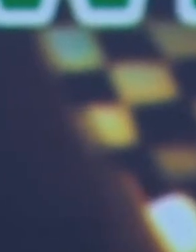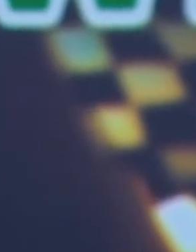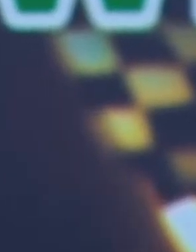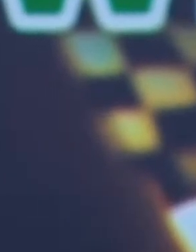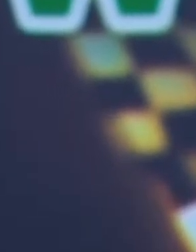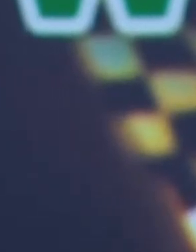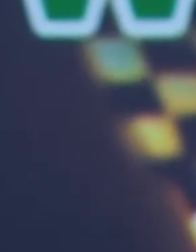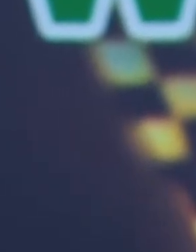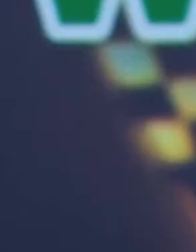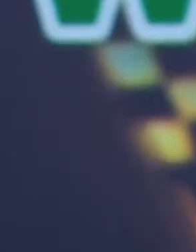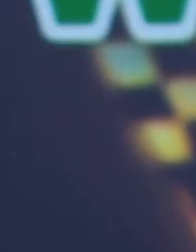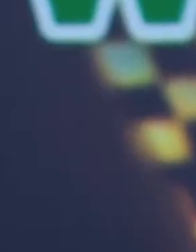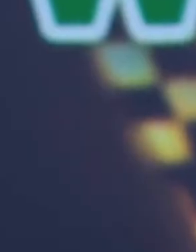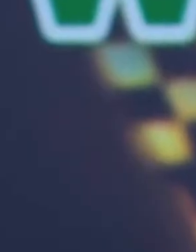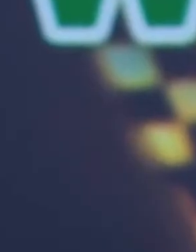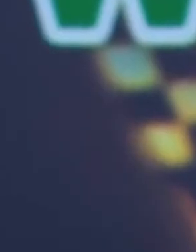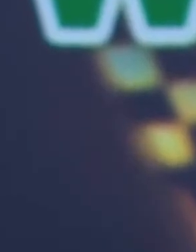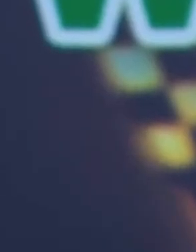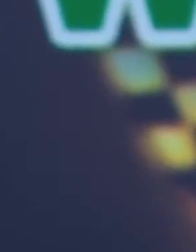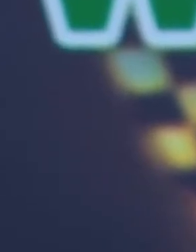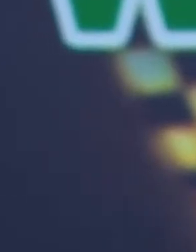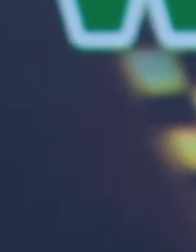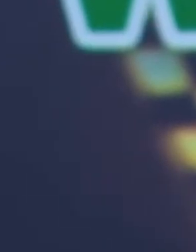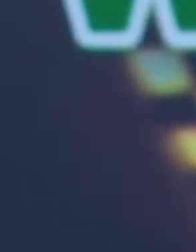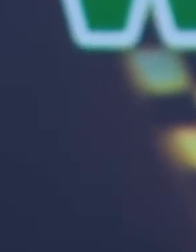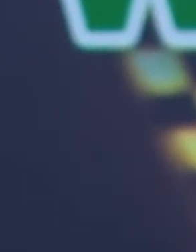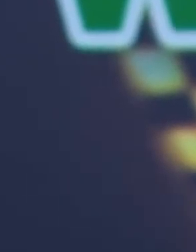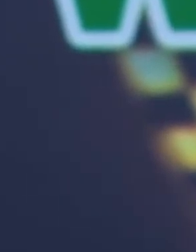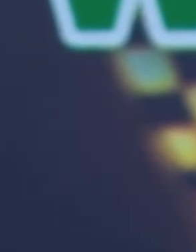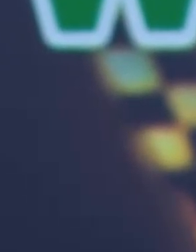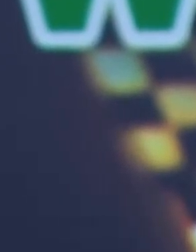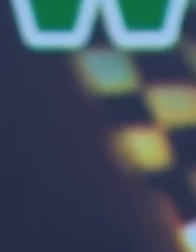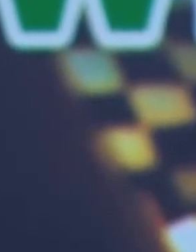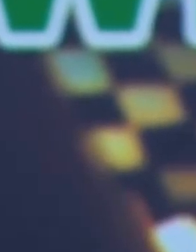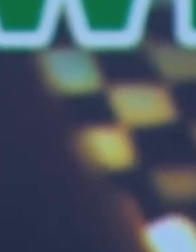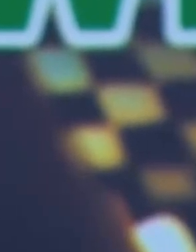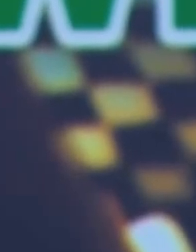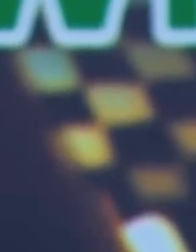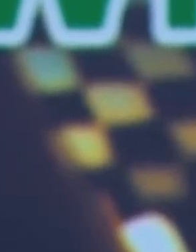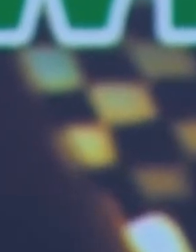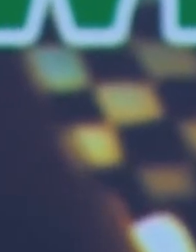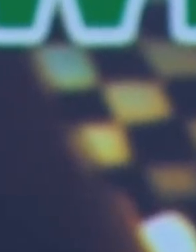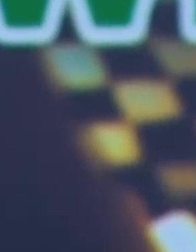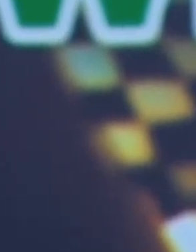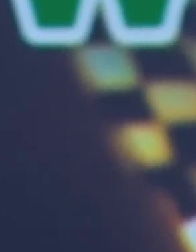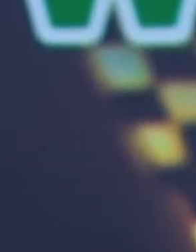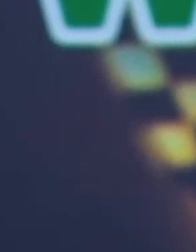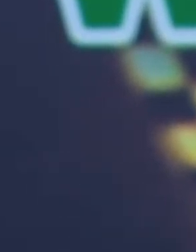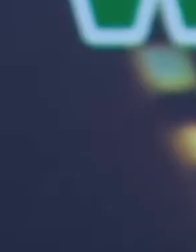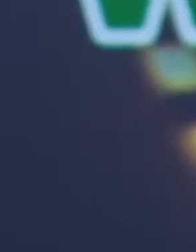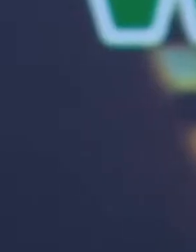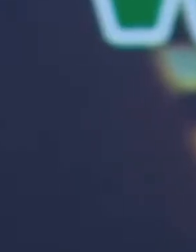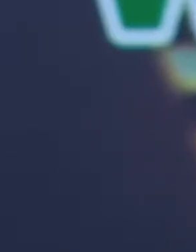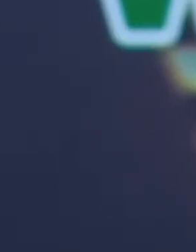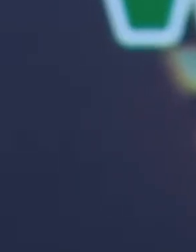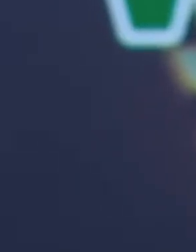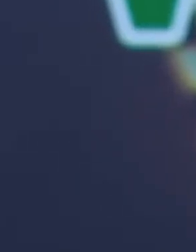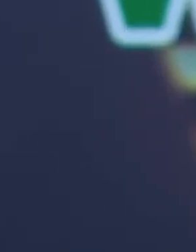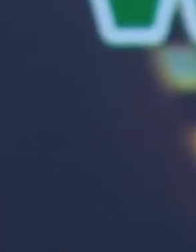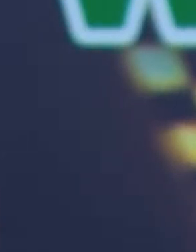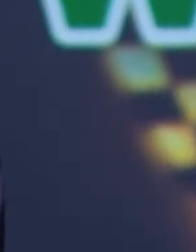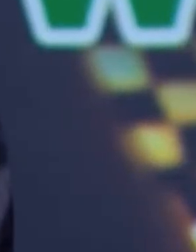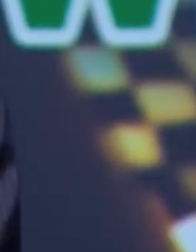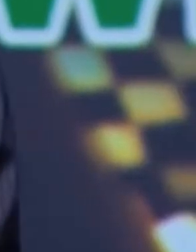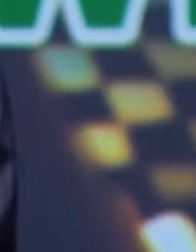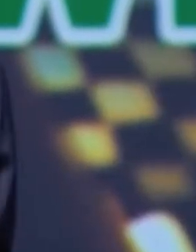Savior and the Lord of my life. Or I used to live for God, but I went the wrong way. I started